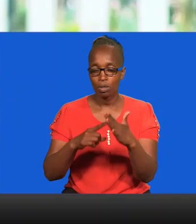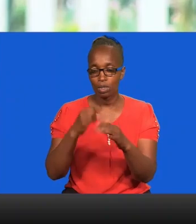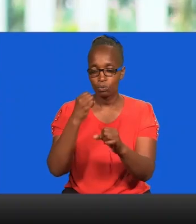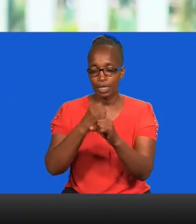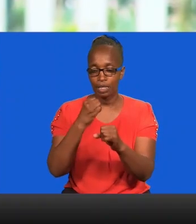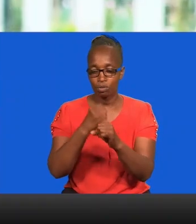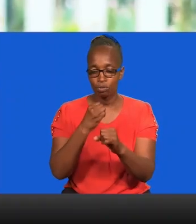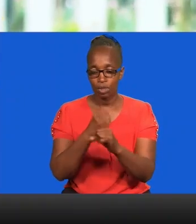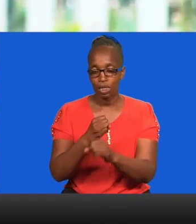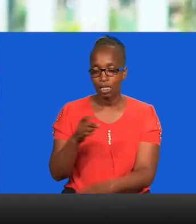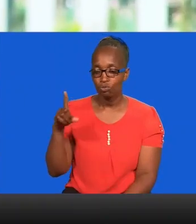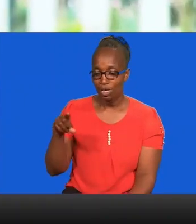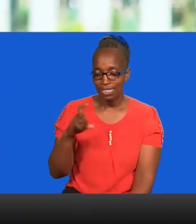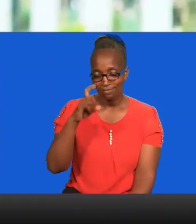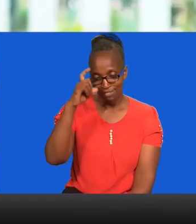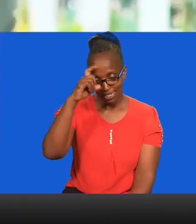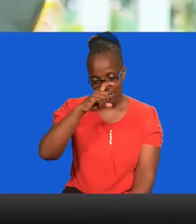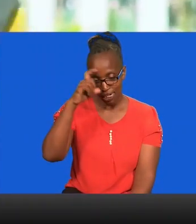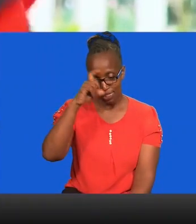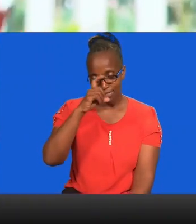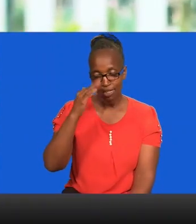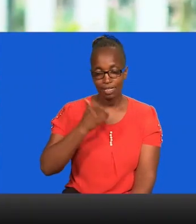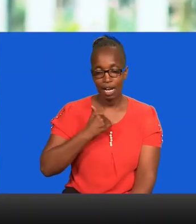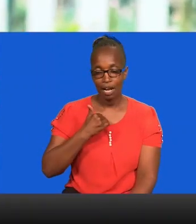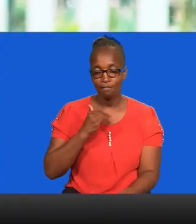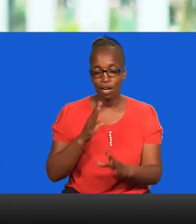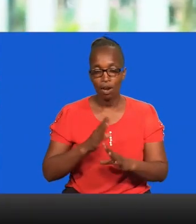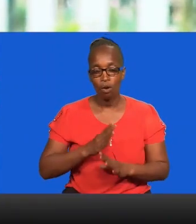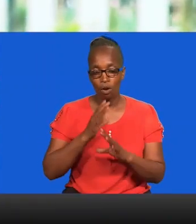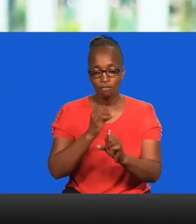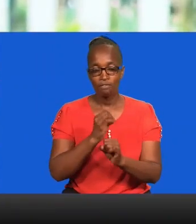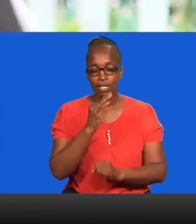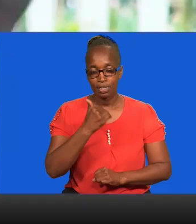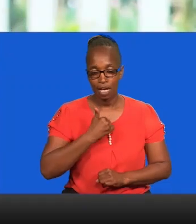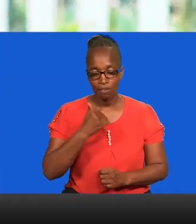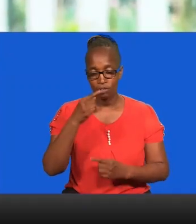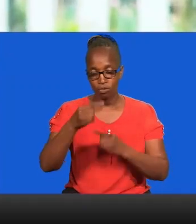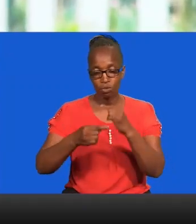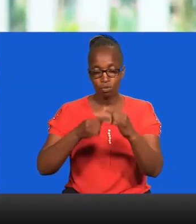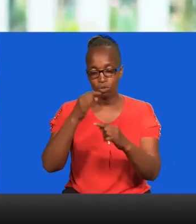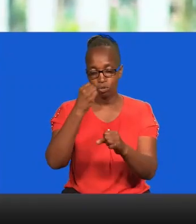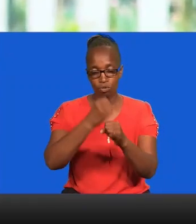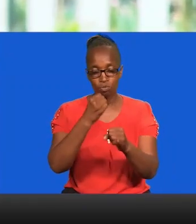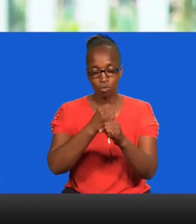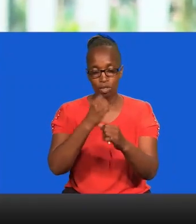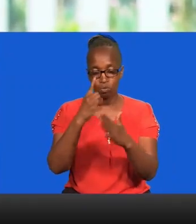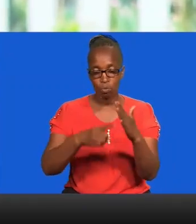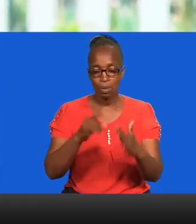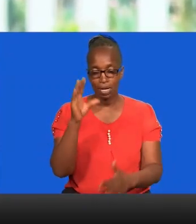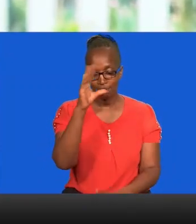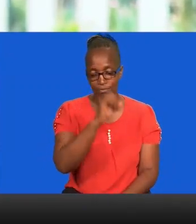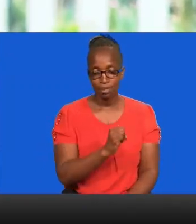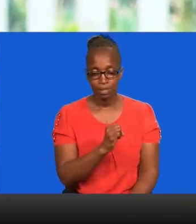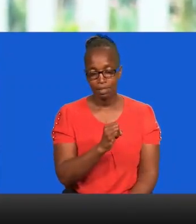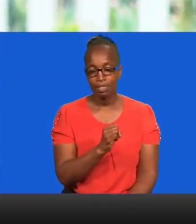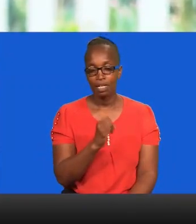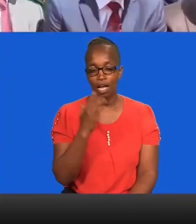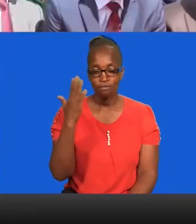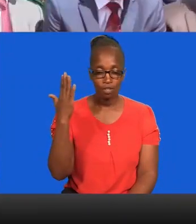You are intelligent, my brother. I am confident that you will do that which I have